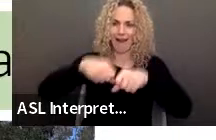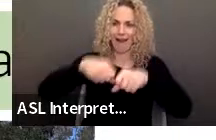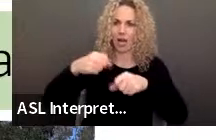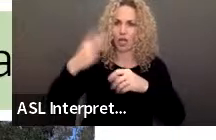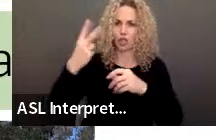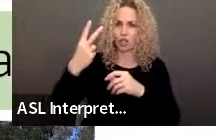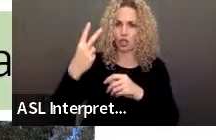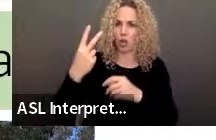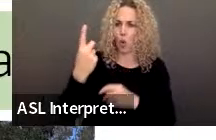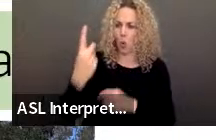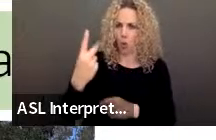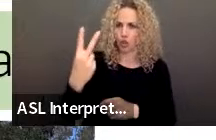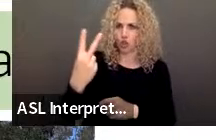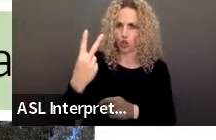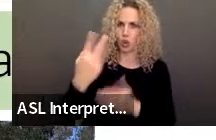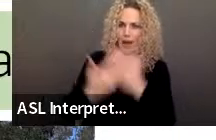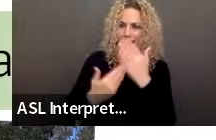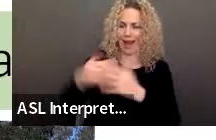of a single grip handle,